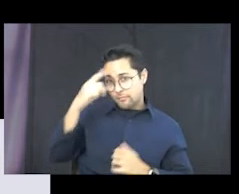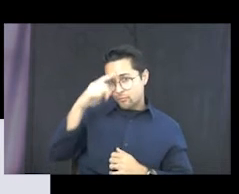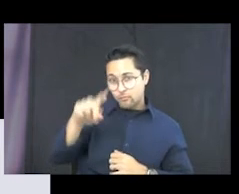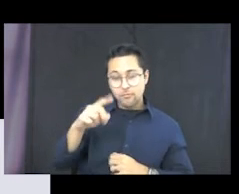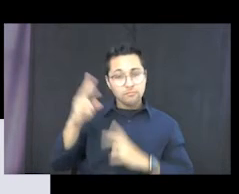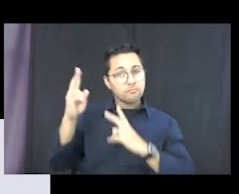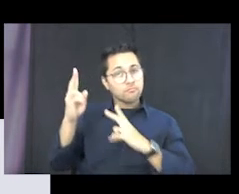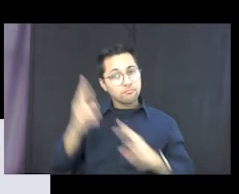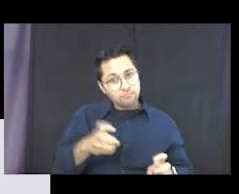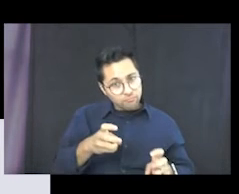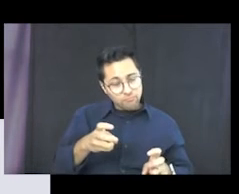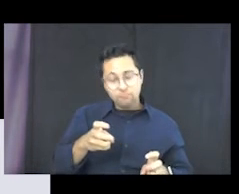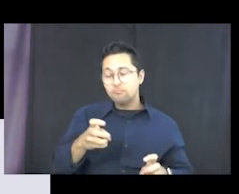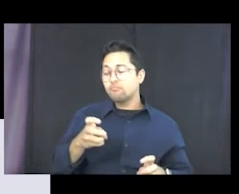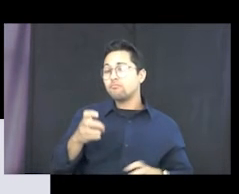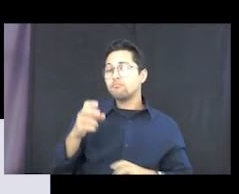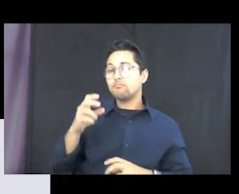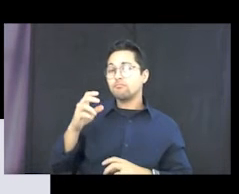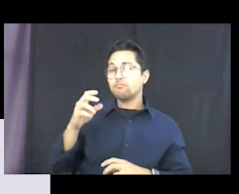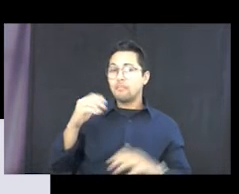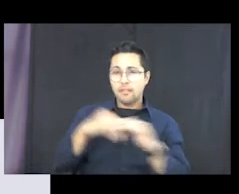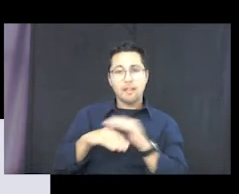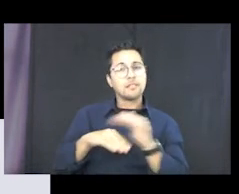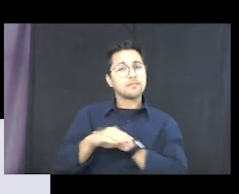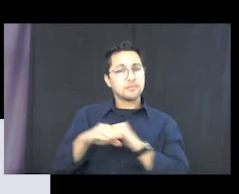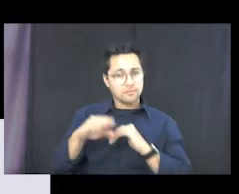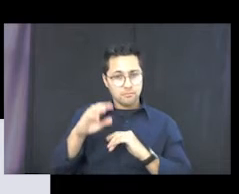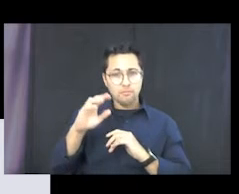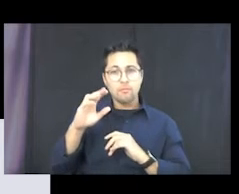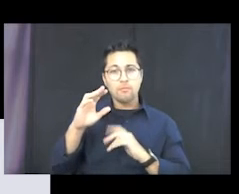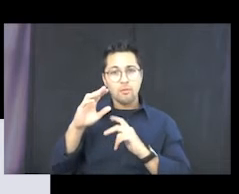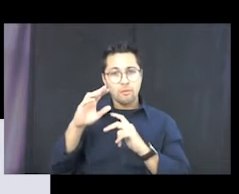a downloadable, accessible format.